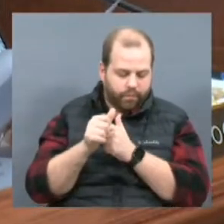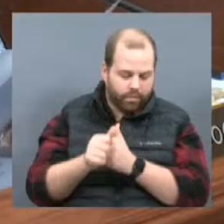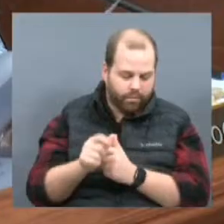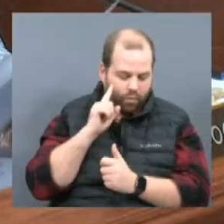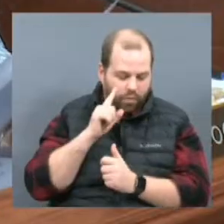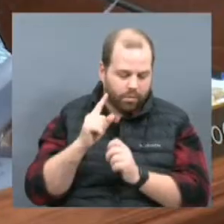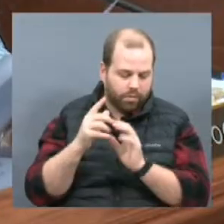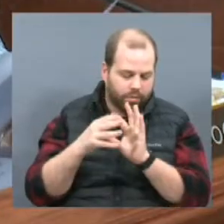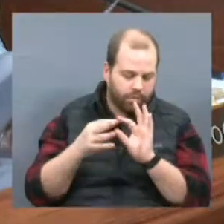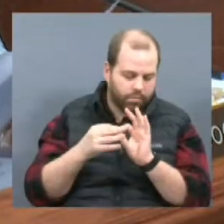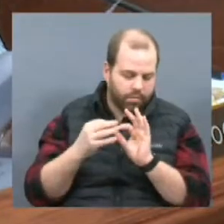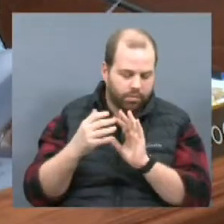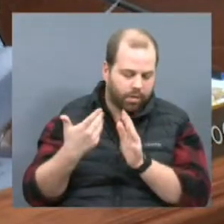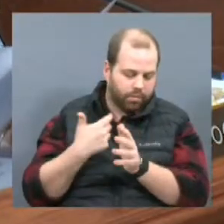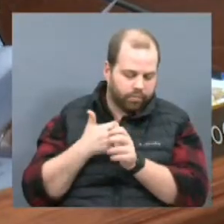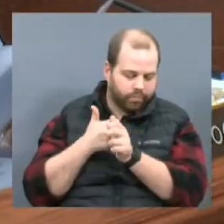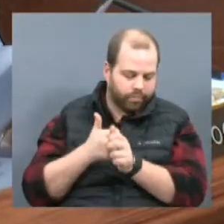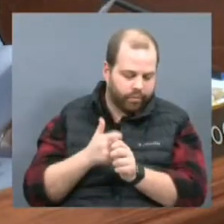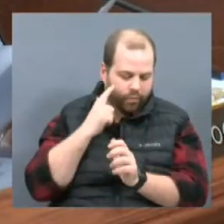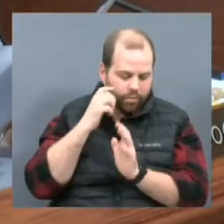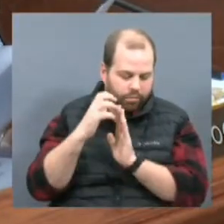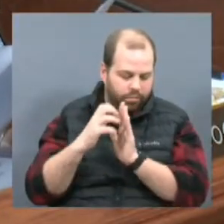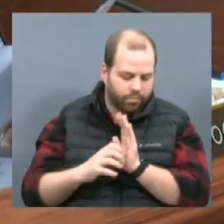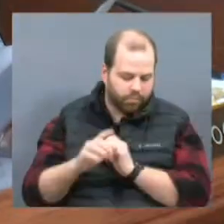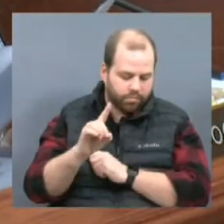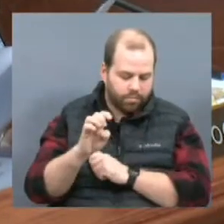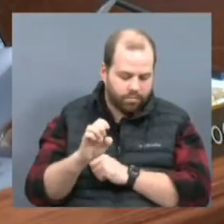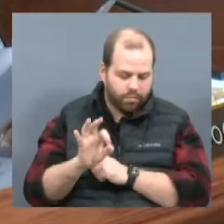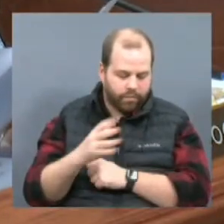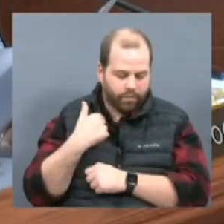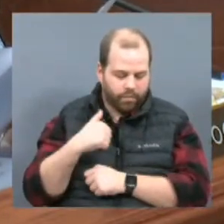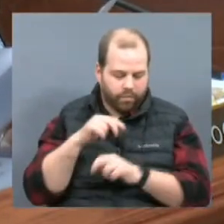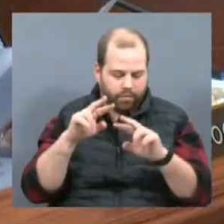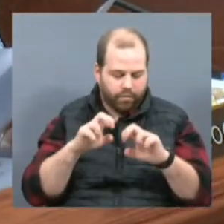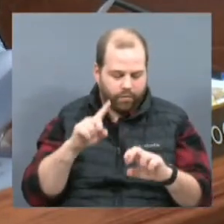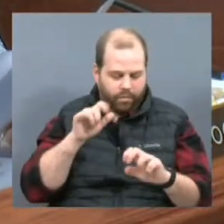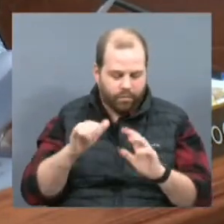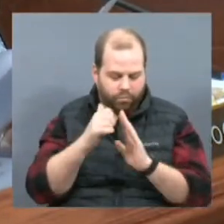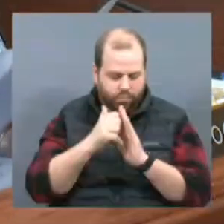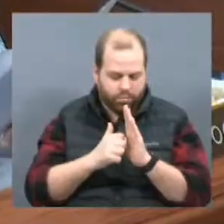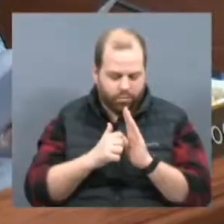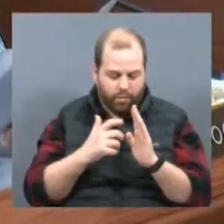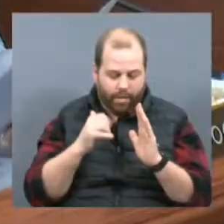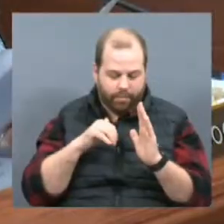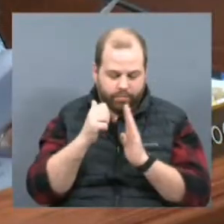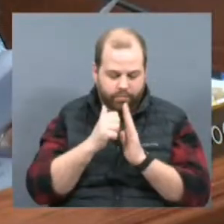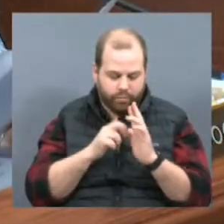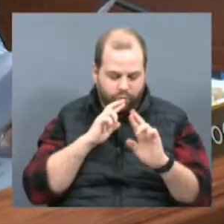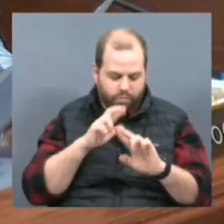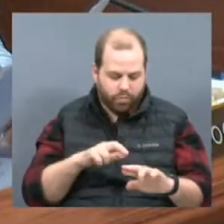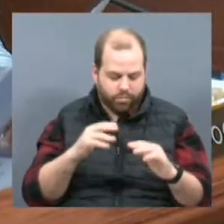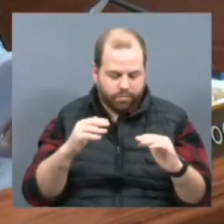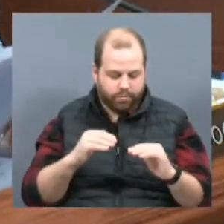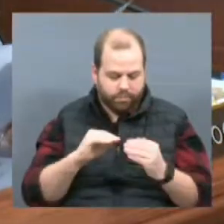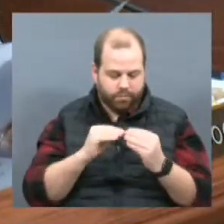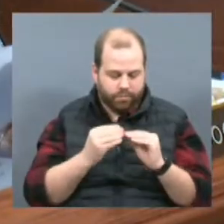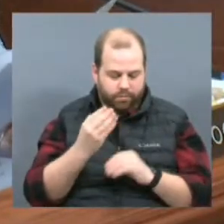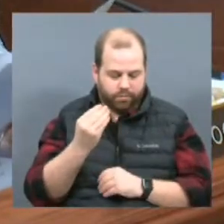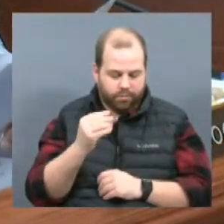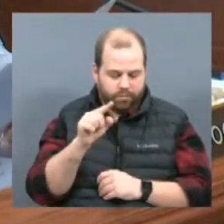and conditions outlined in paragraphs D, E, and F and the staff analysis of the agenda staff report. Item 14,